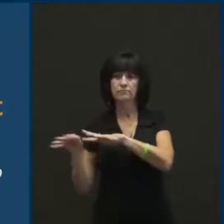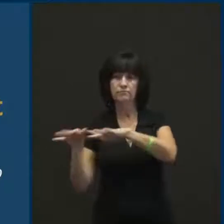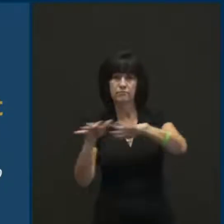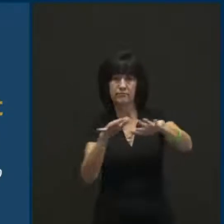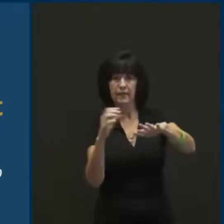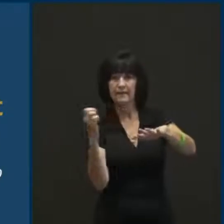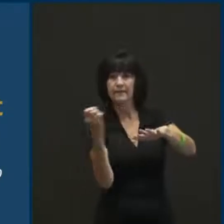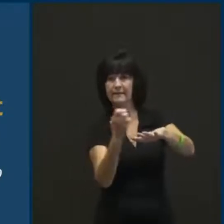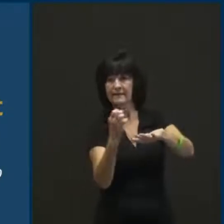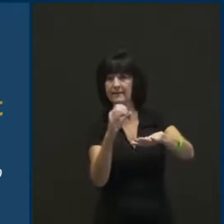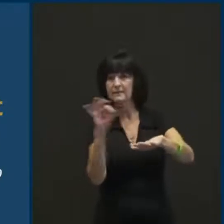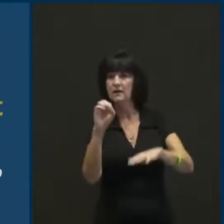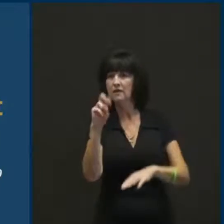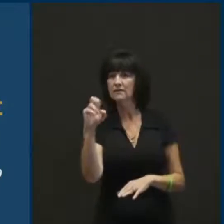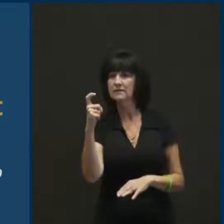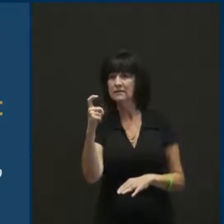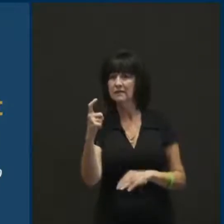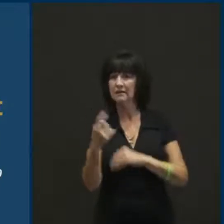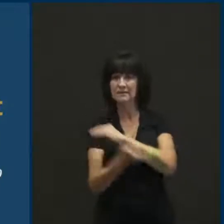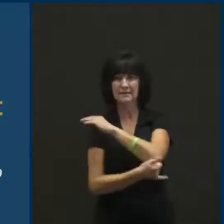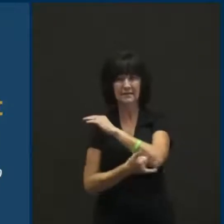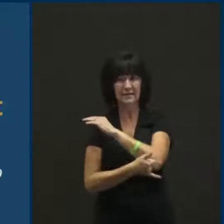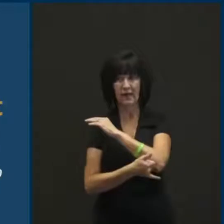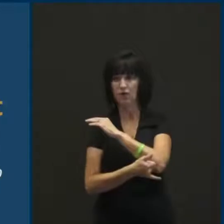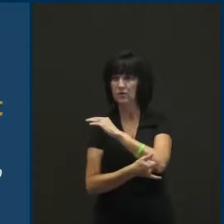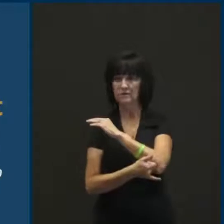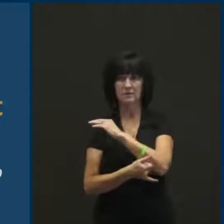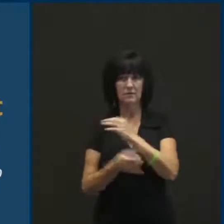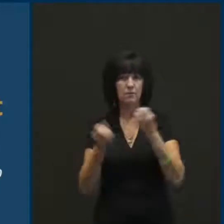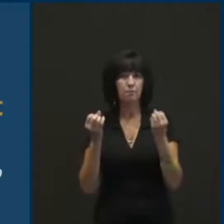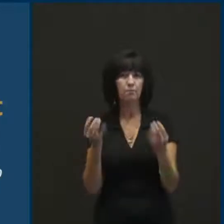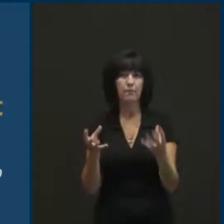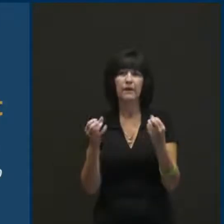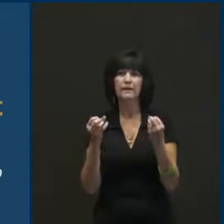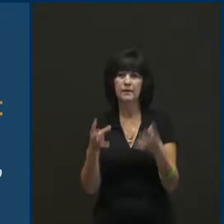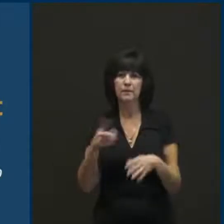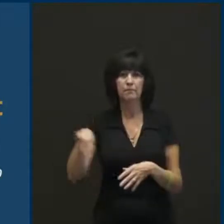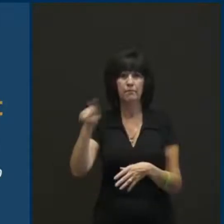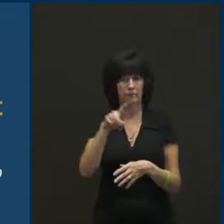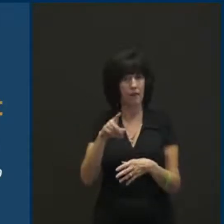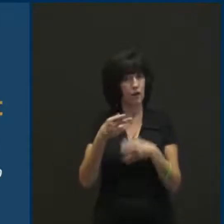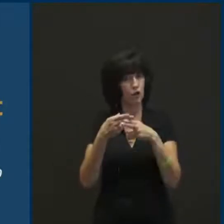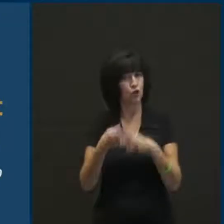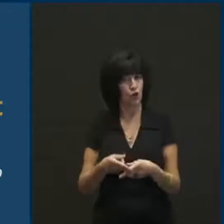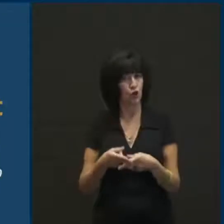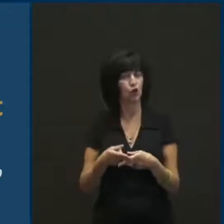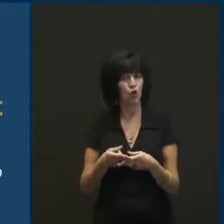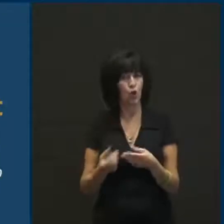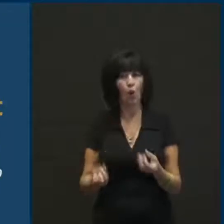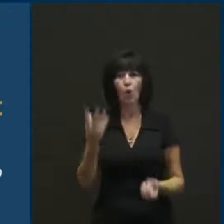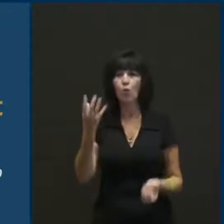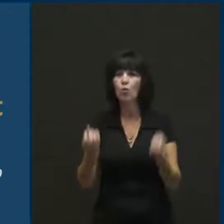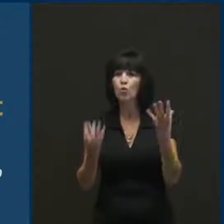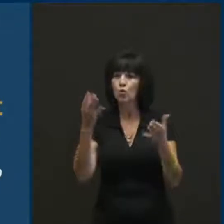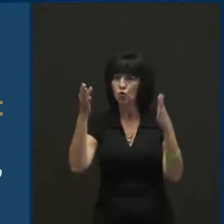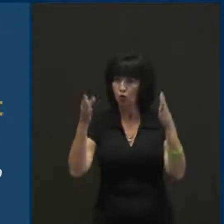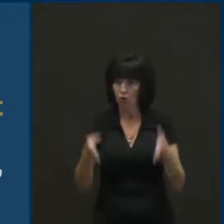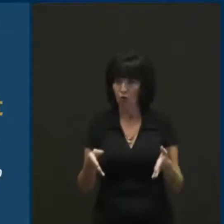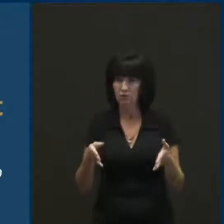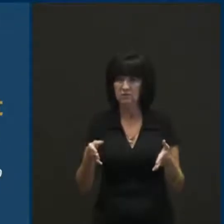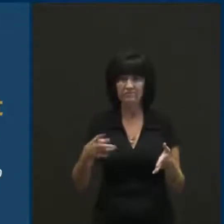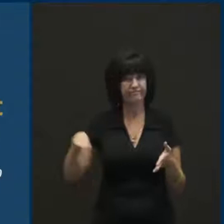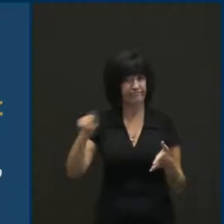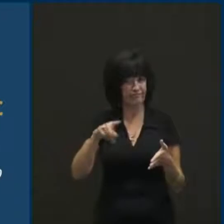of Sussex County. And so there are hundreds, thousands of those individual growers. Many have been very seriously